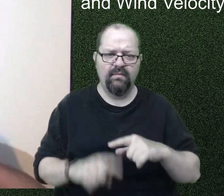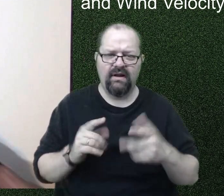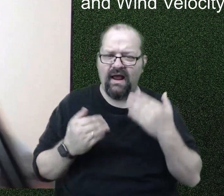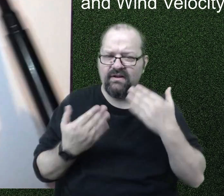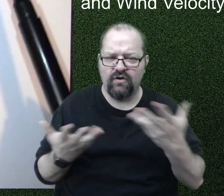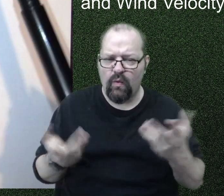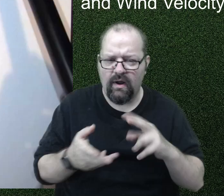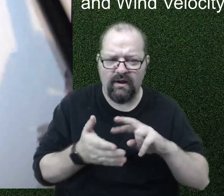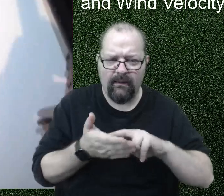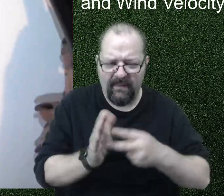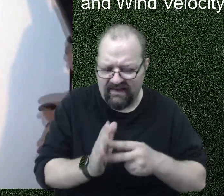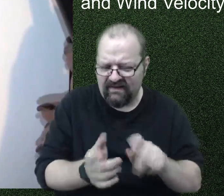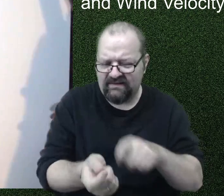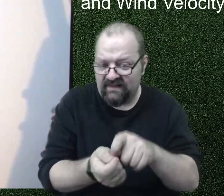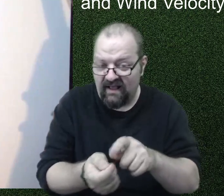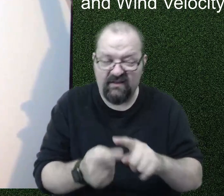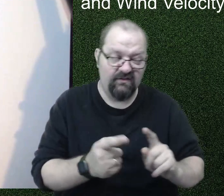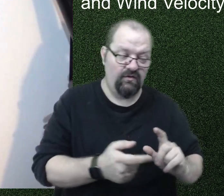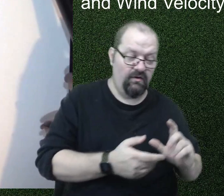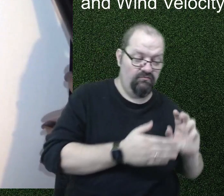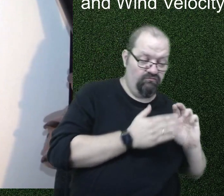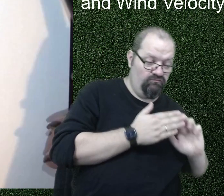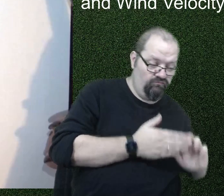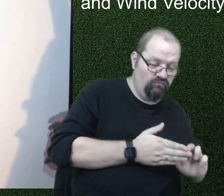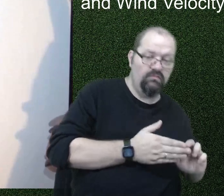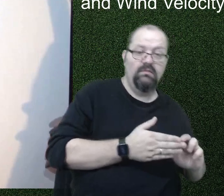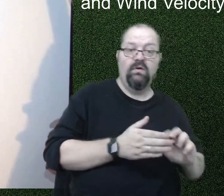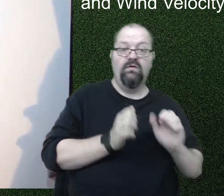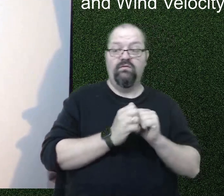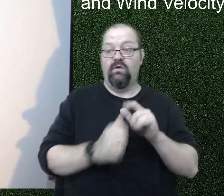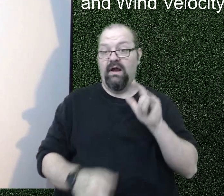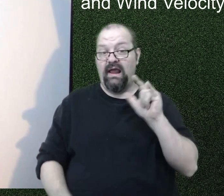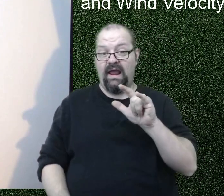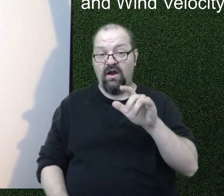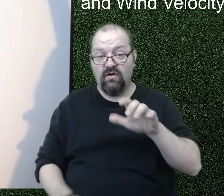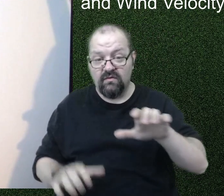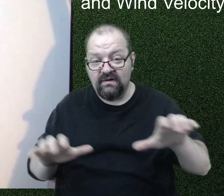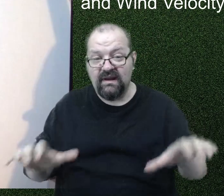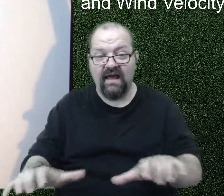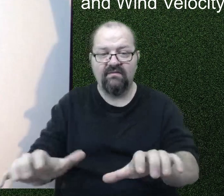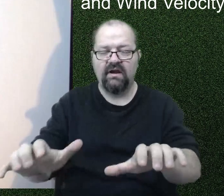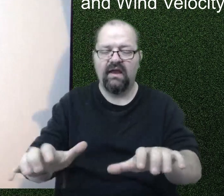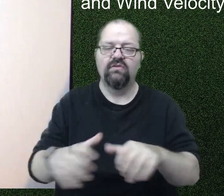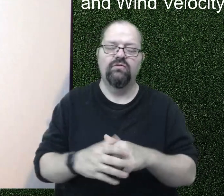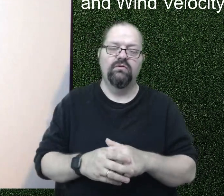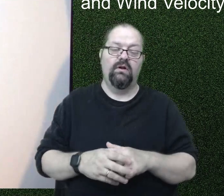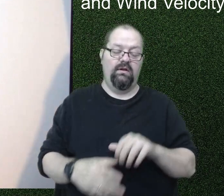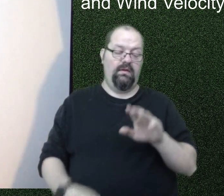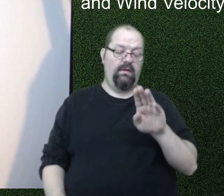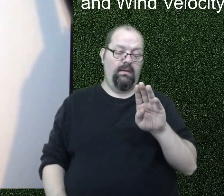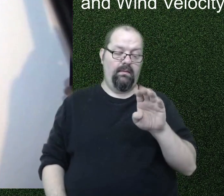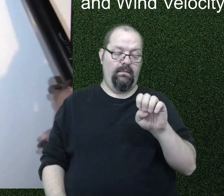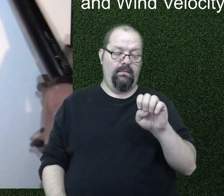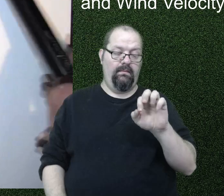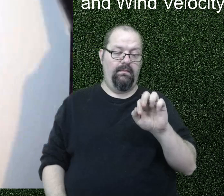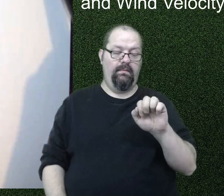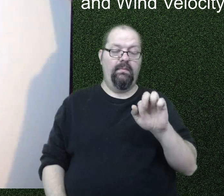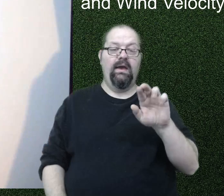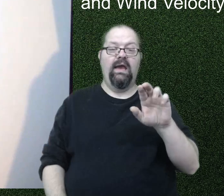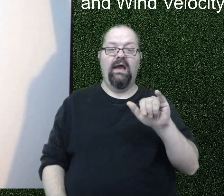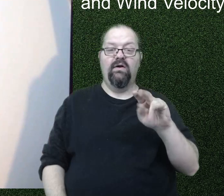this context. In air navigation, bearing is a direction.